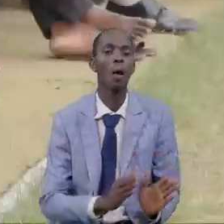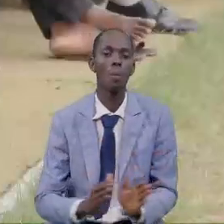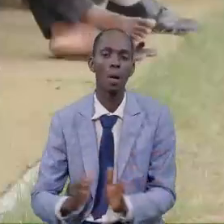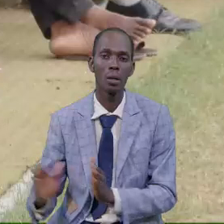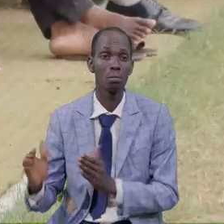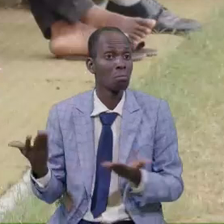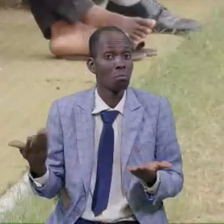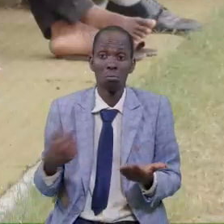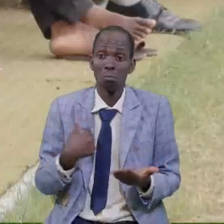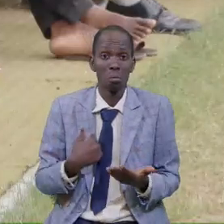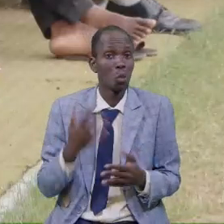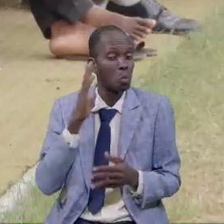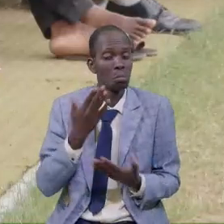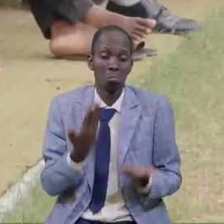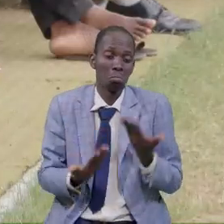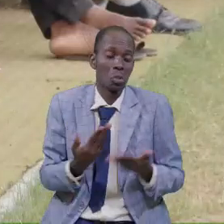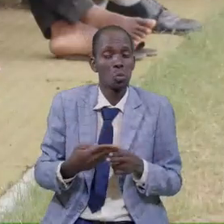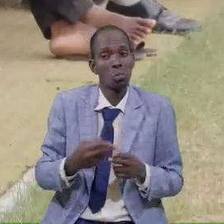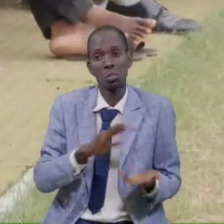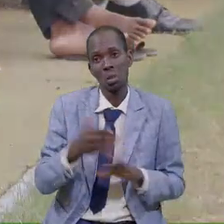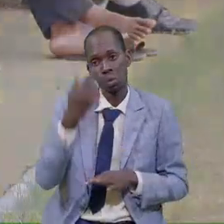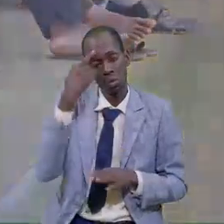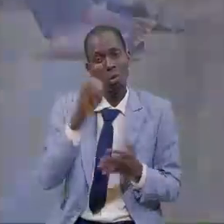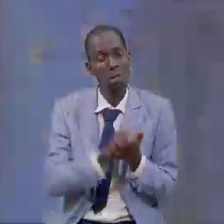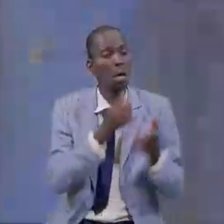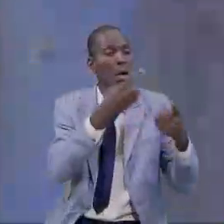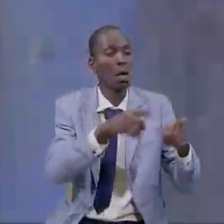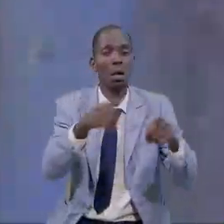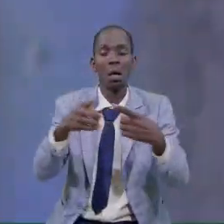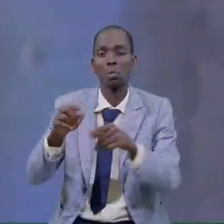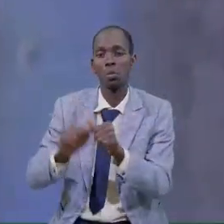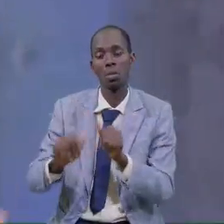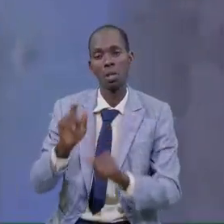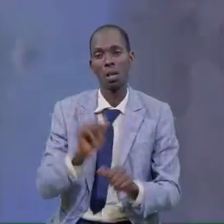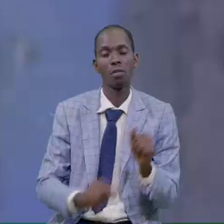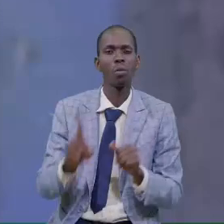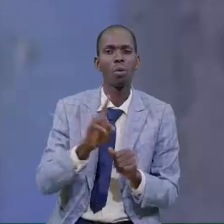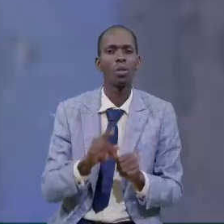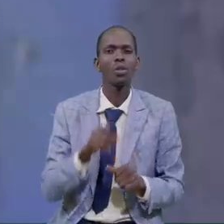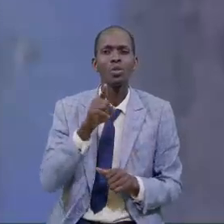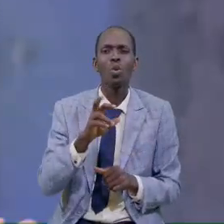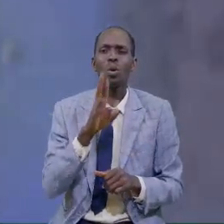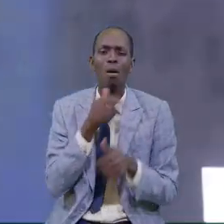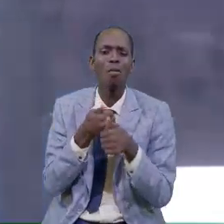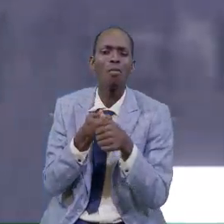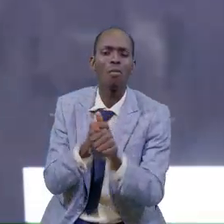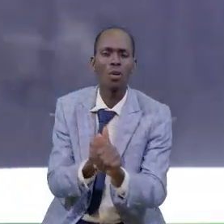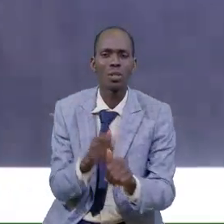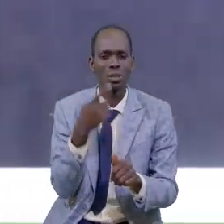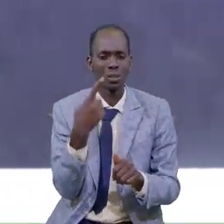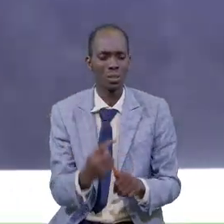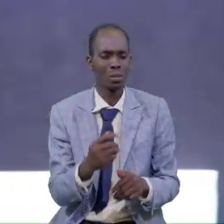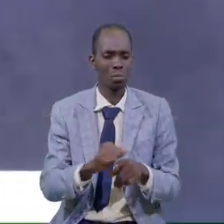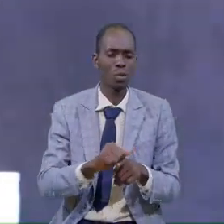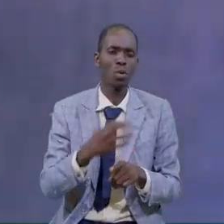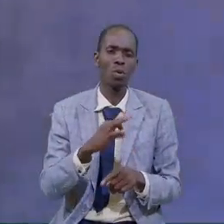it comes to everybody around us here. You're walking according to the course of this world. Of course, when it comes